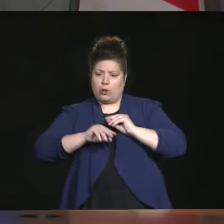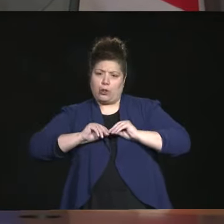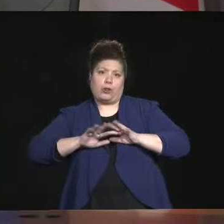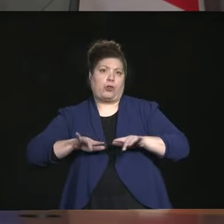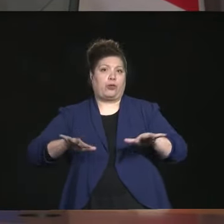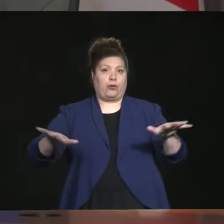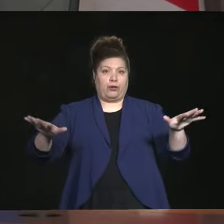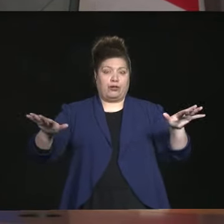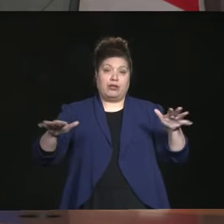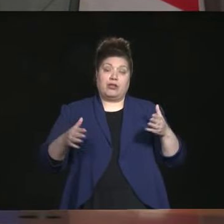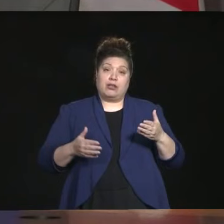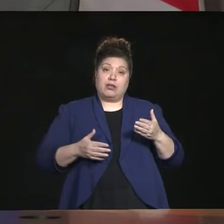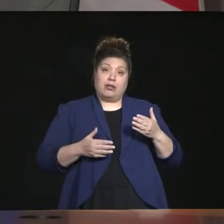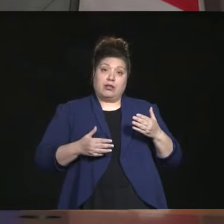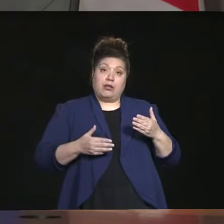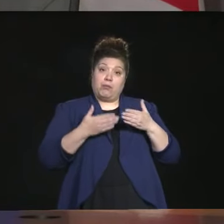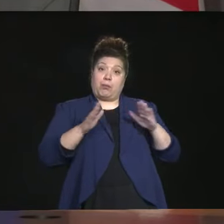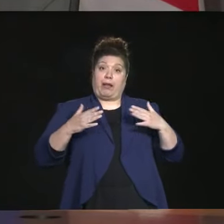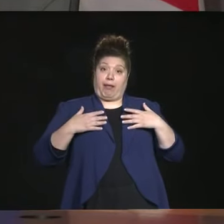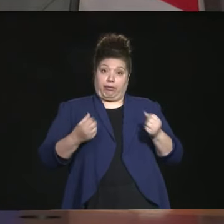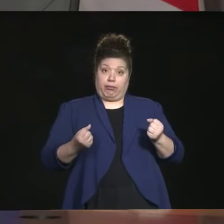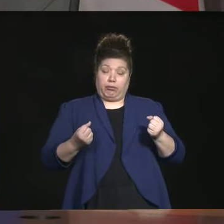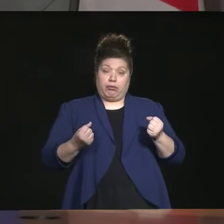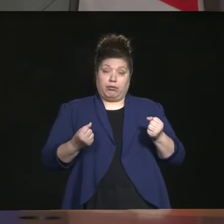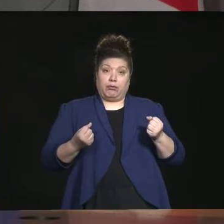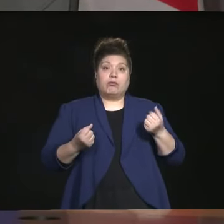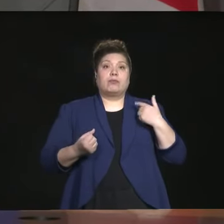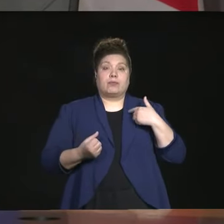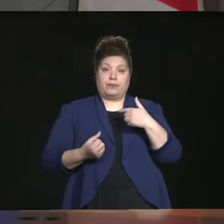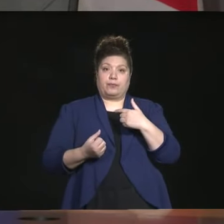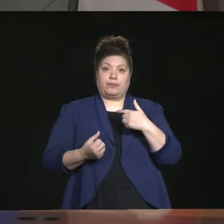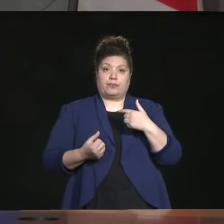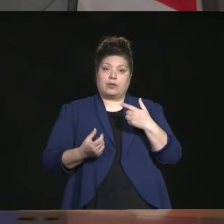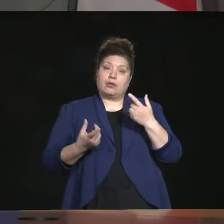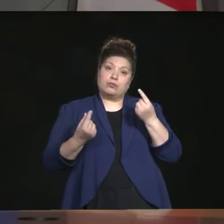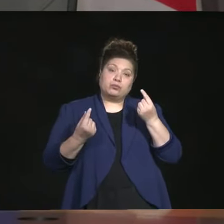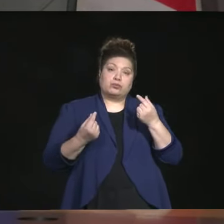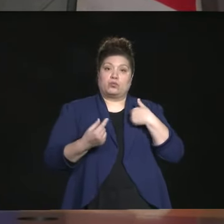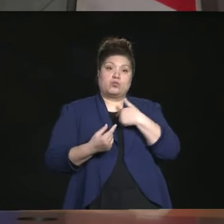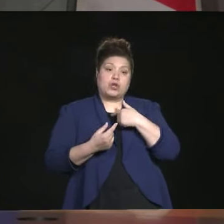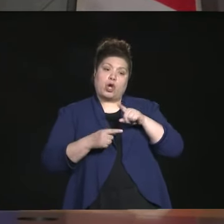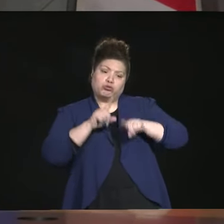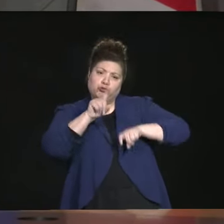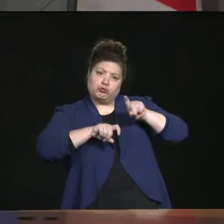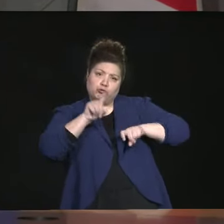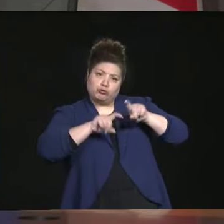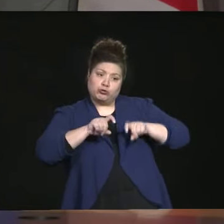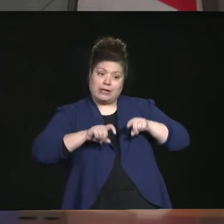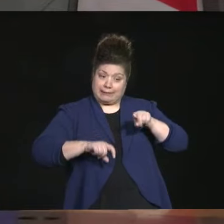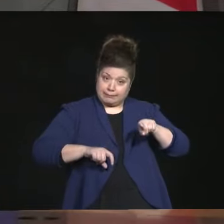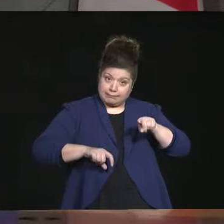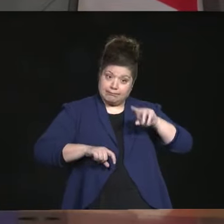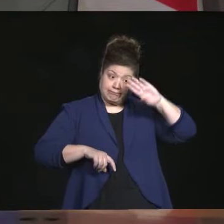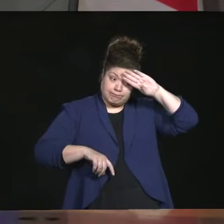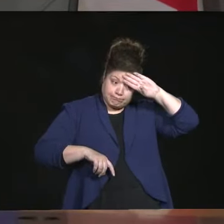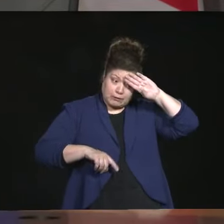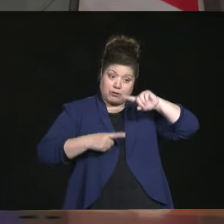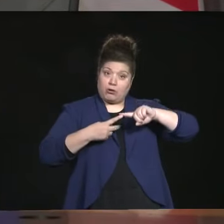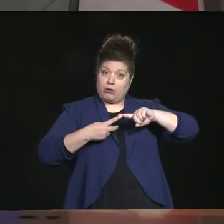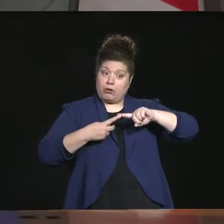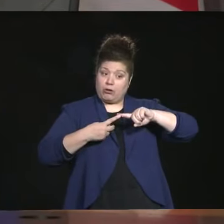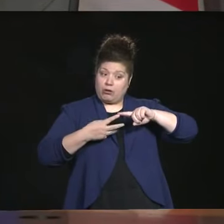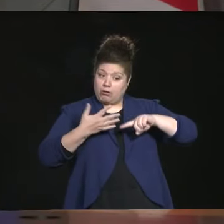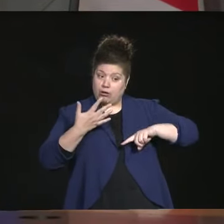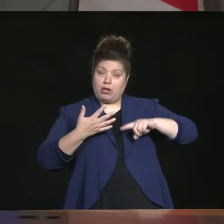perspective, we're there to do the screening and making sure that together with CBSA, anyone who is sick is